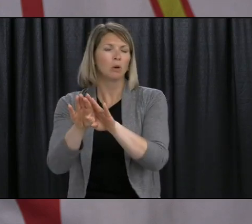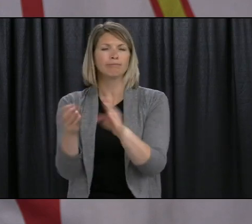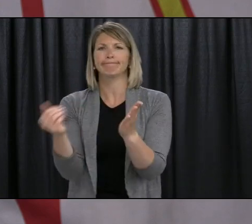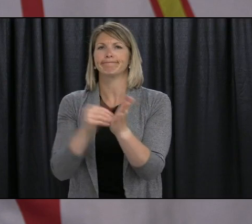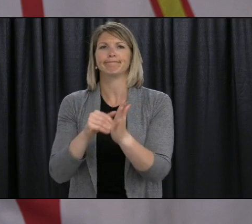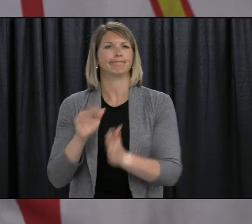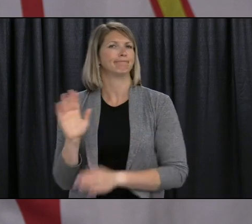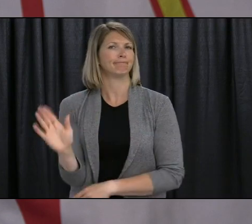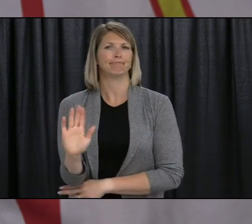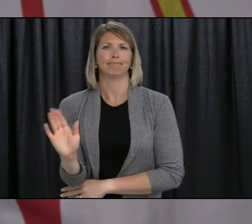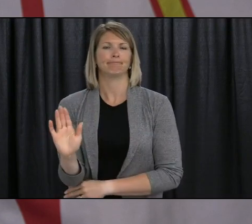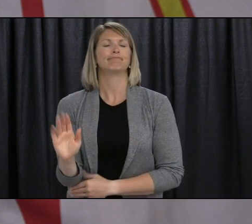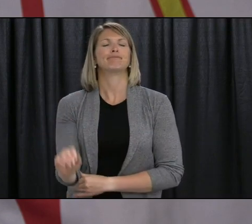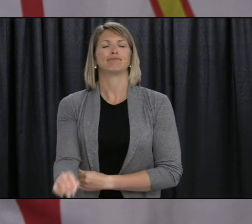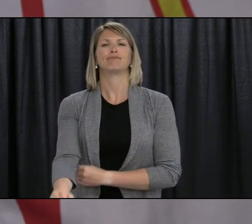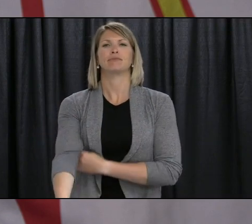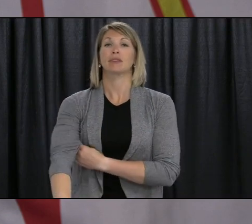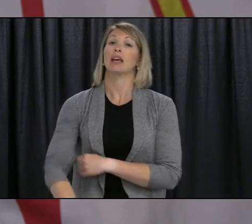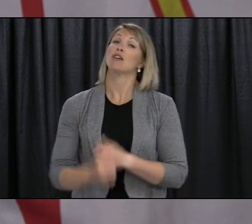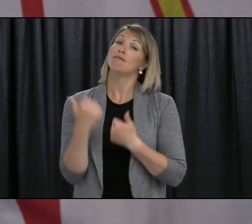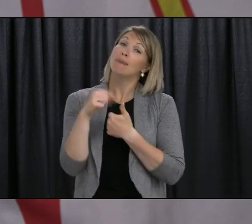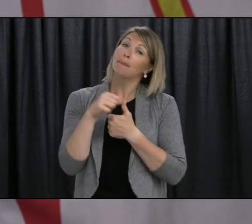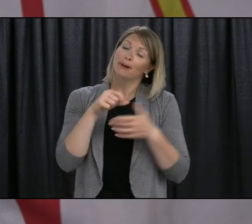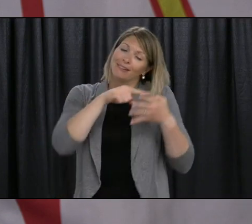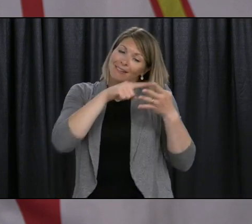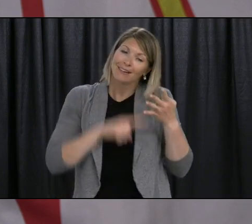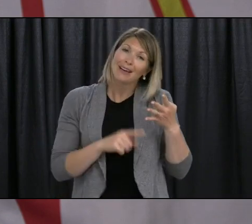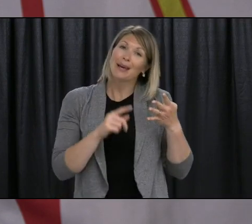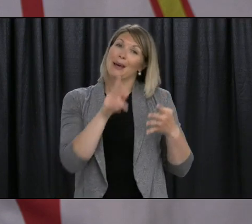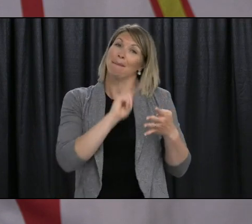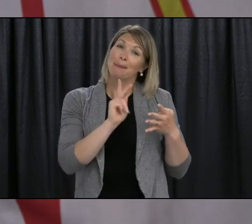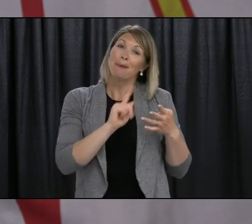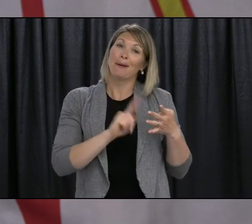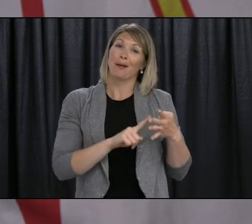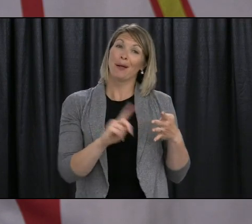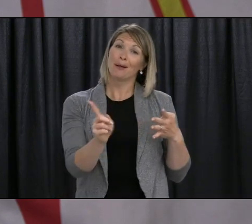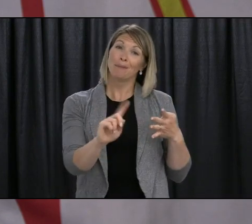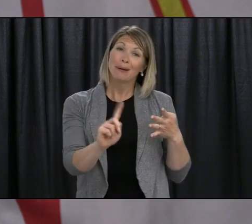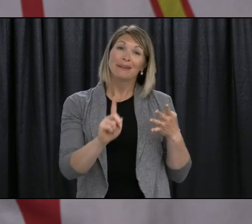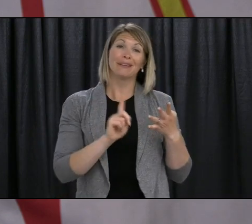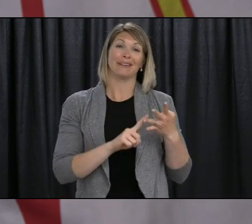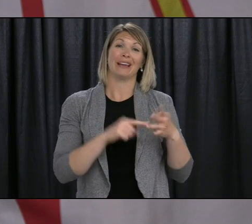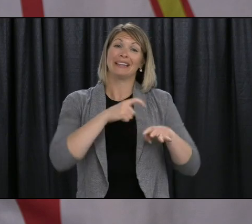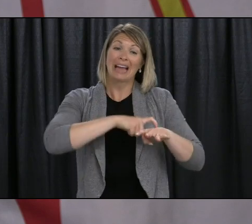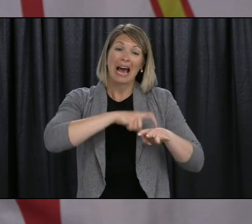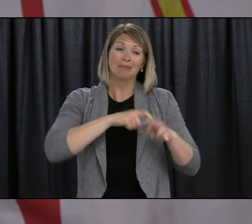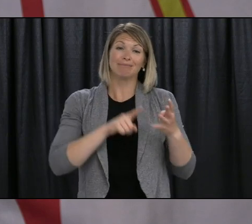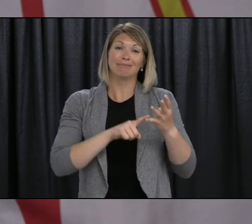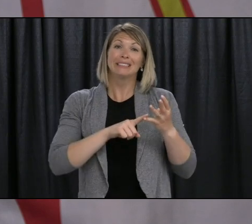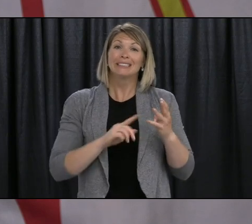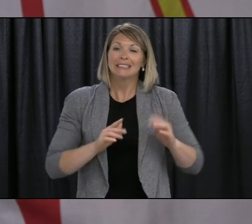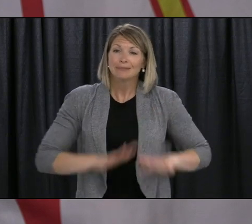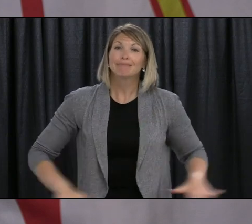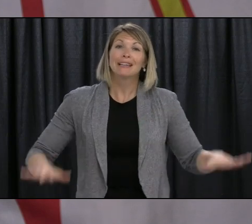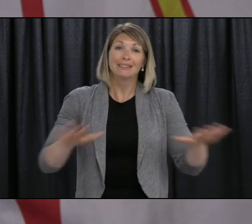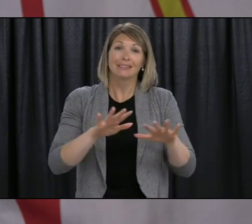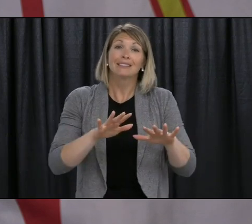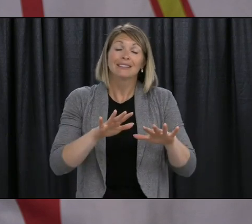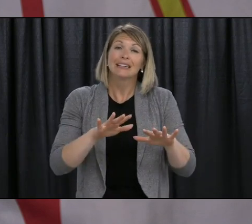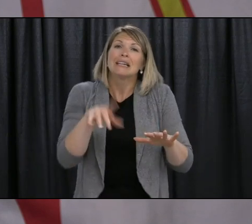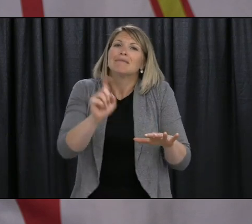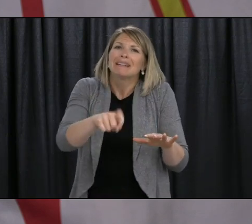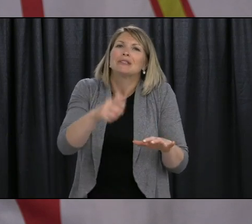in mind the, people, space, time, place, try to keep their risk as low as they can, so that even if we do get